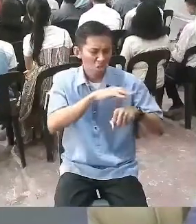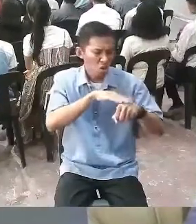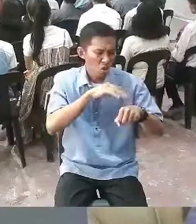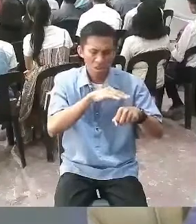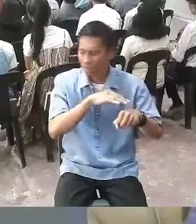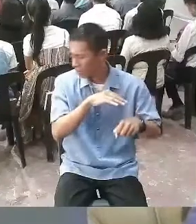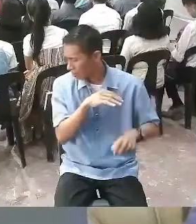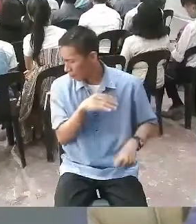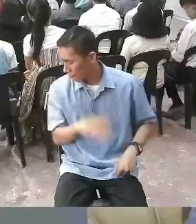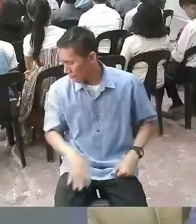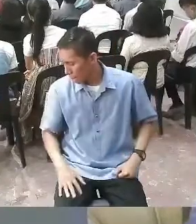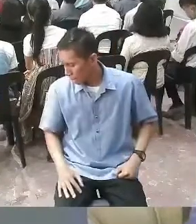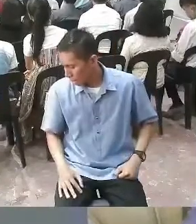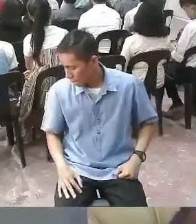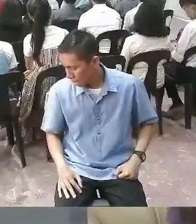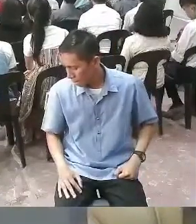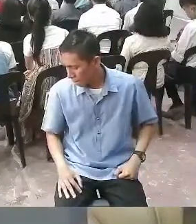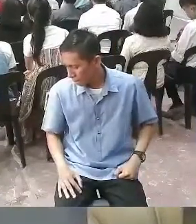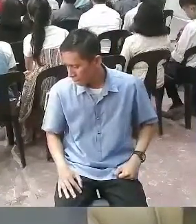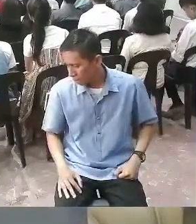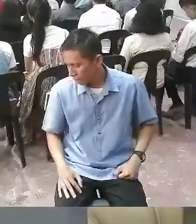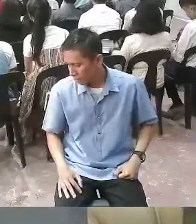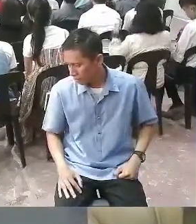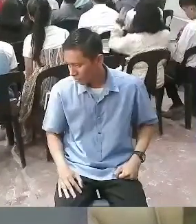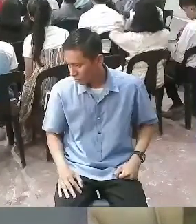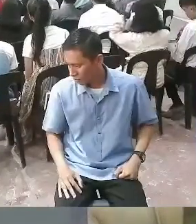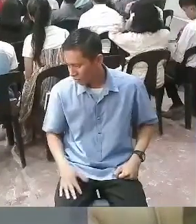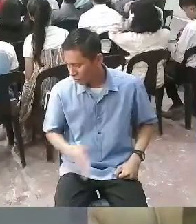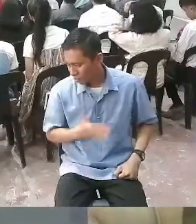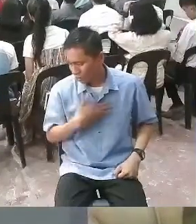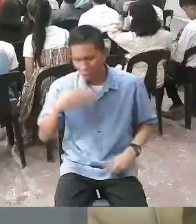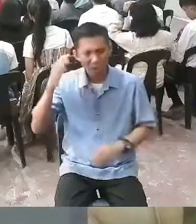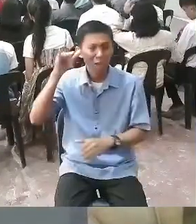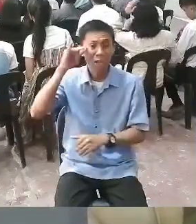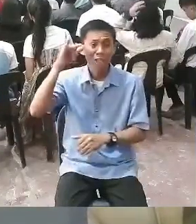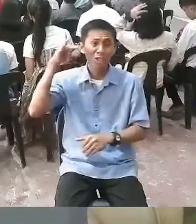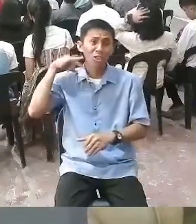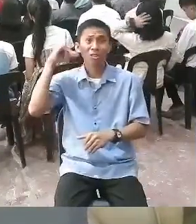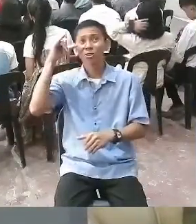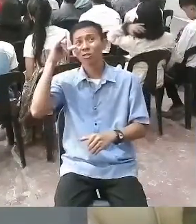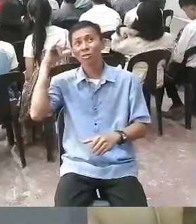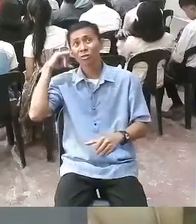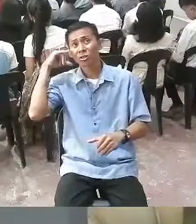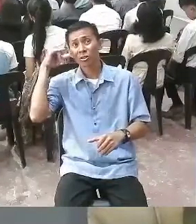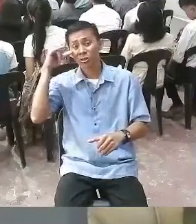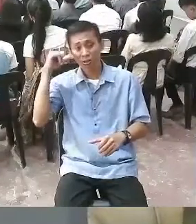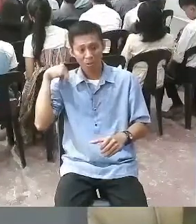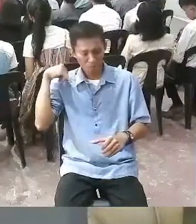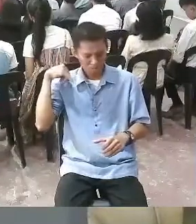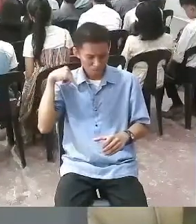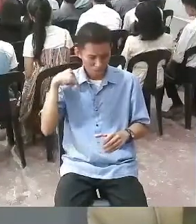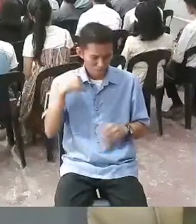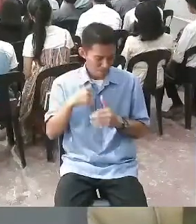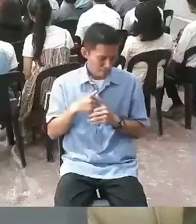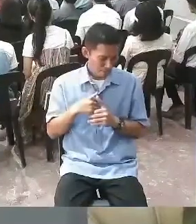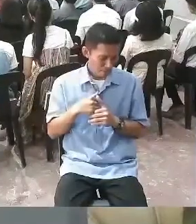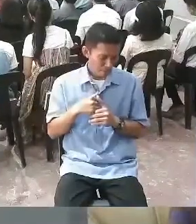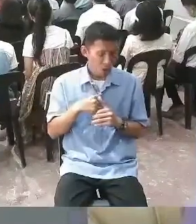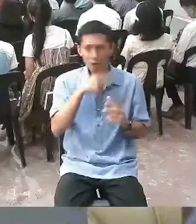together. I was raised in Covenant Reformed Church in Grand Rapids,